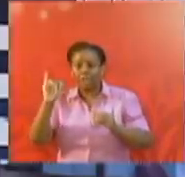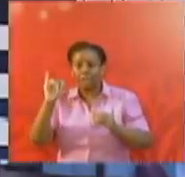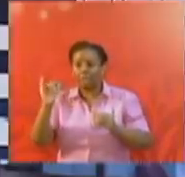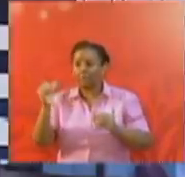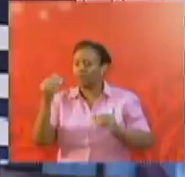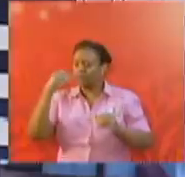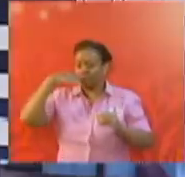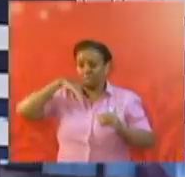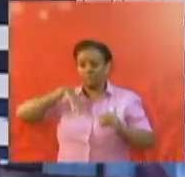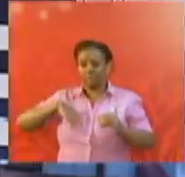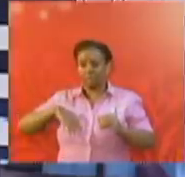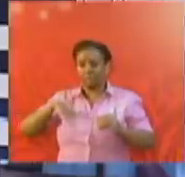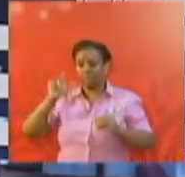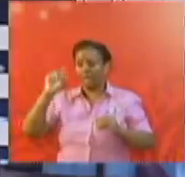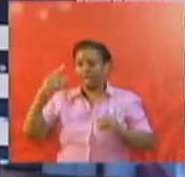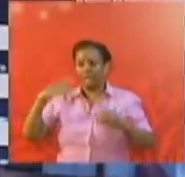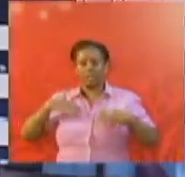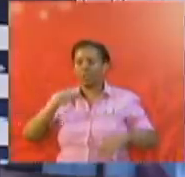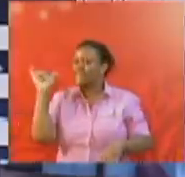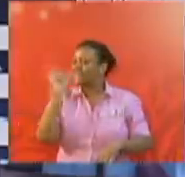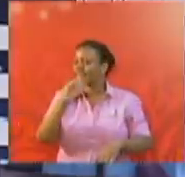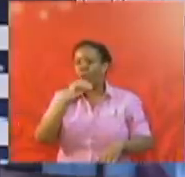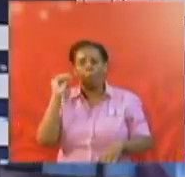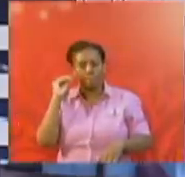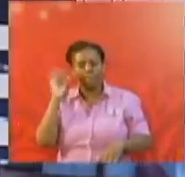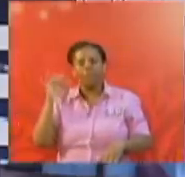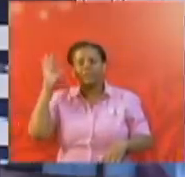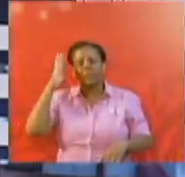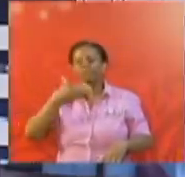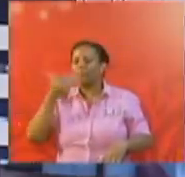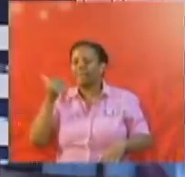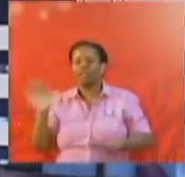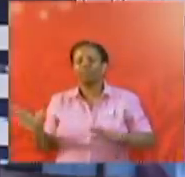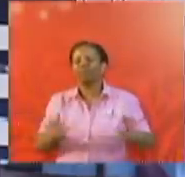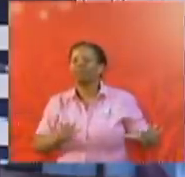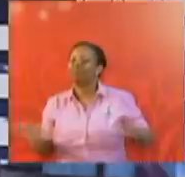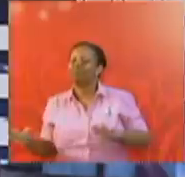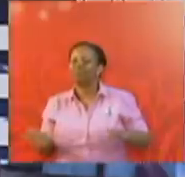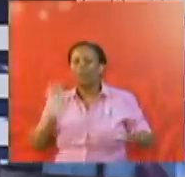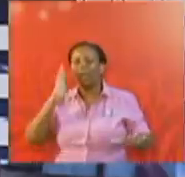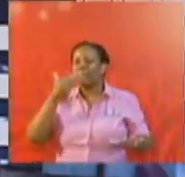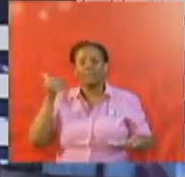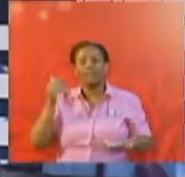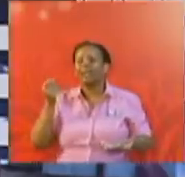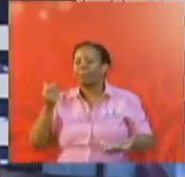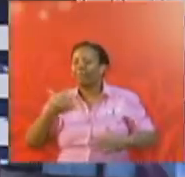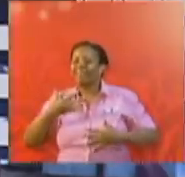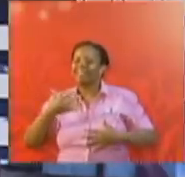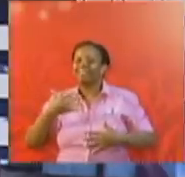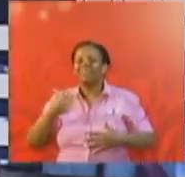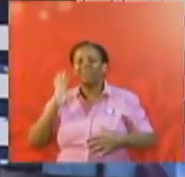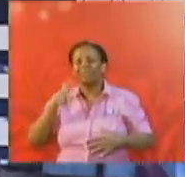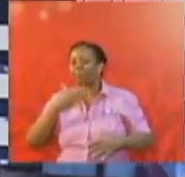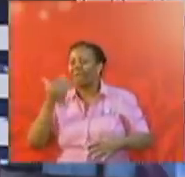stay home and bear it out. It's not like a common cold. Well, I get a little tightness in my chest and it'll pass.